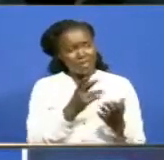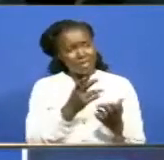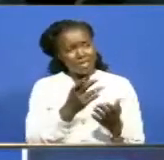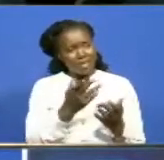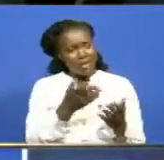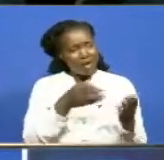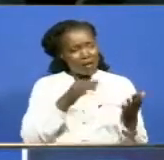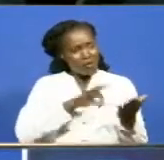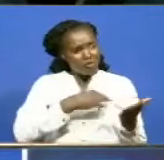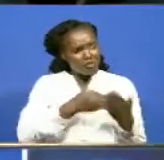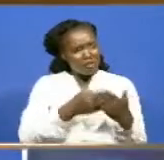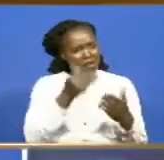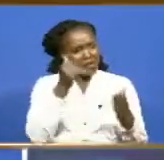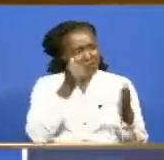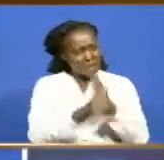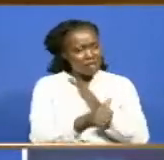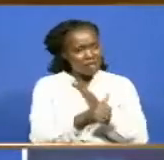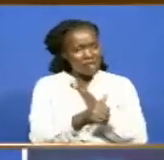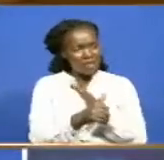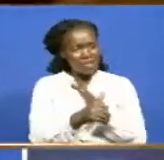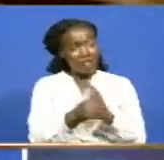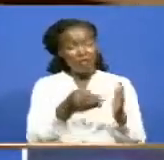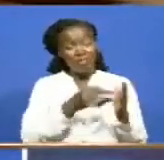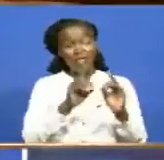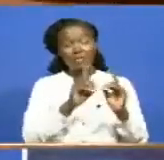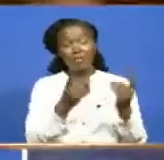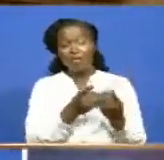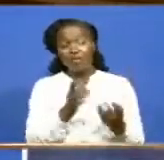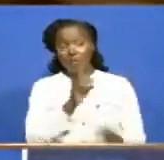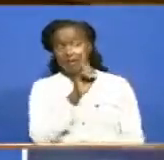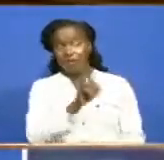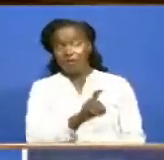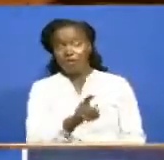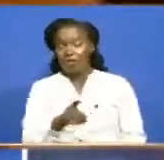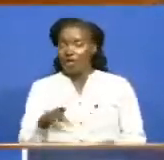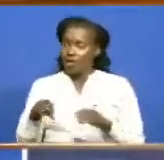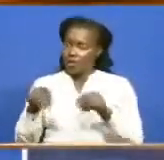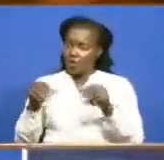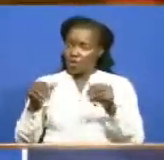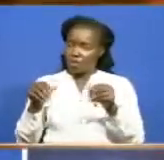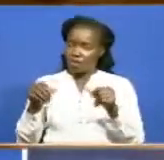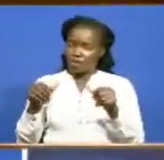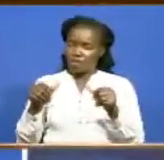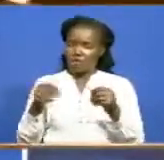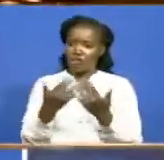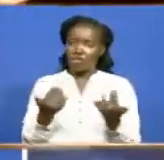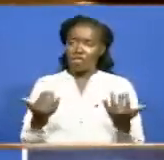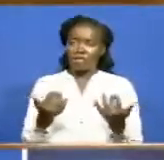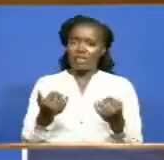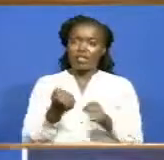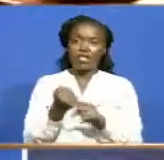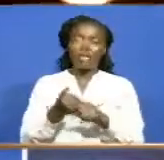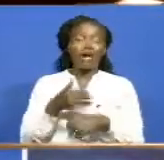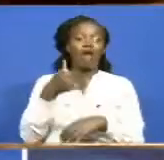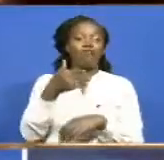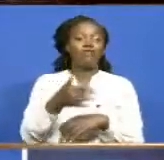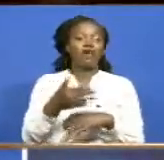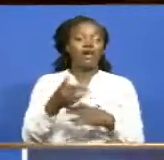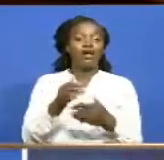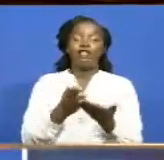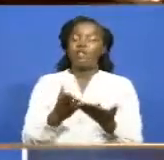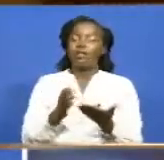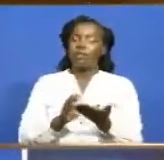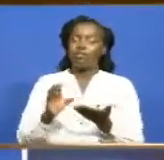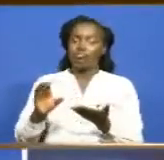the finance department. The management also noted that quality assurance of the items was done after goods were supplied, as